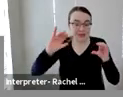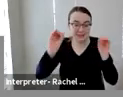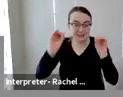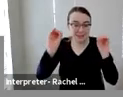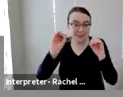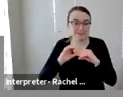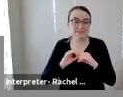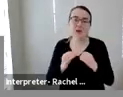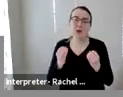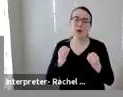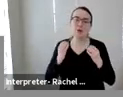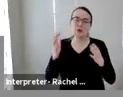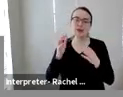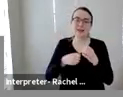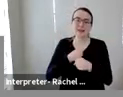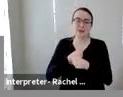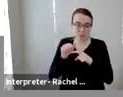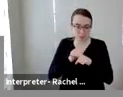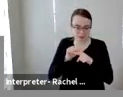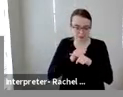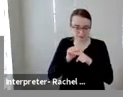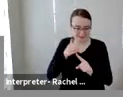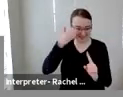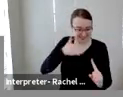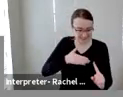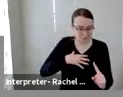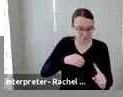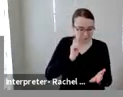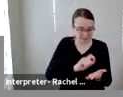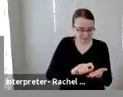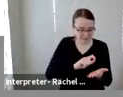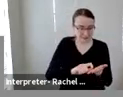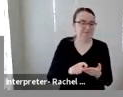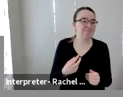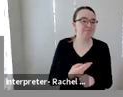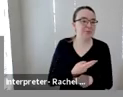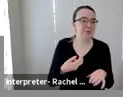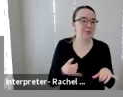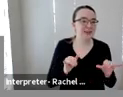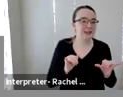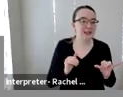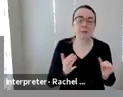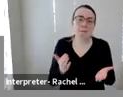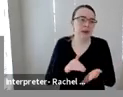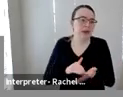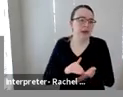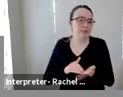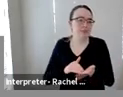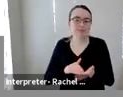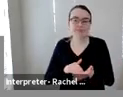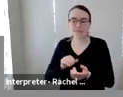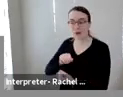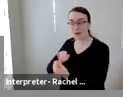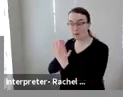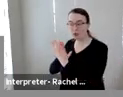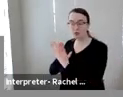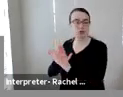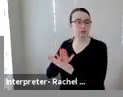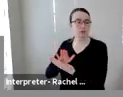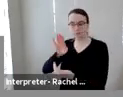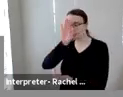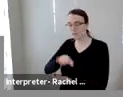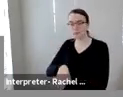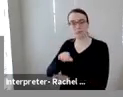of practice. Right. But again, I treat it like a marker rendering. It's